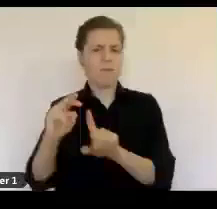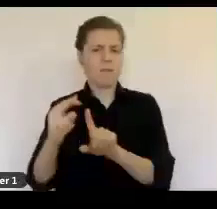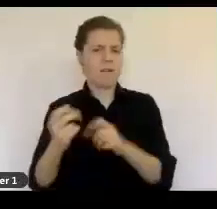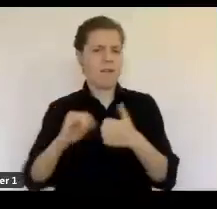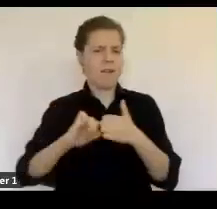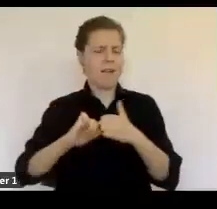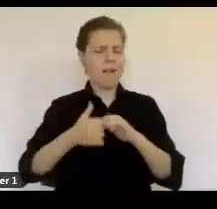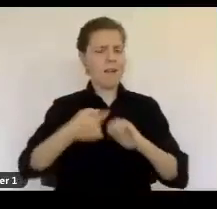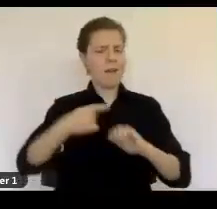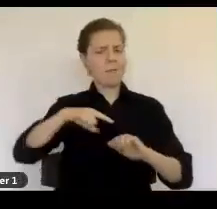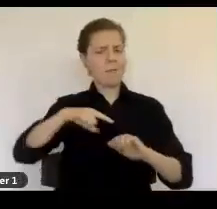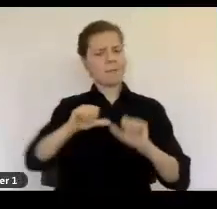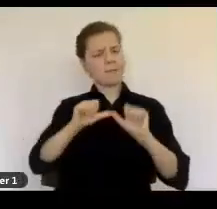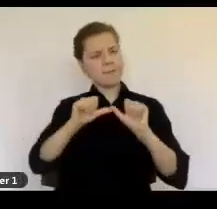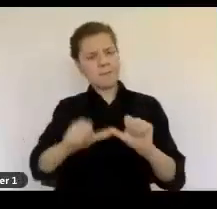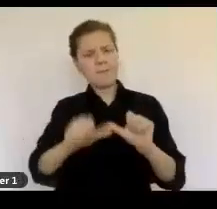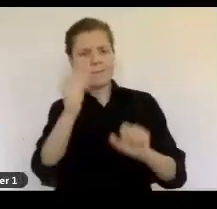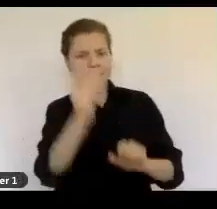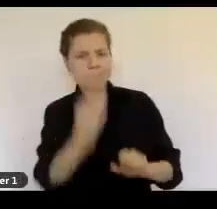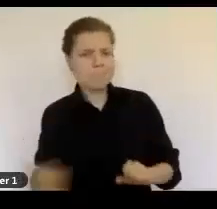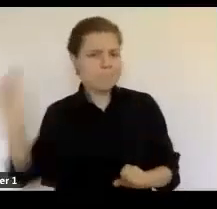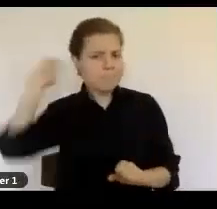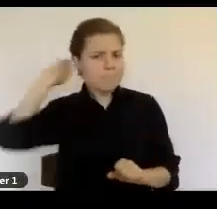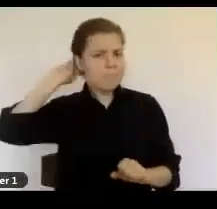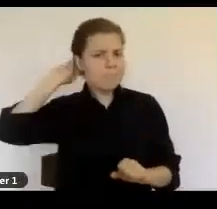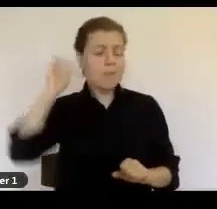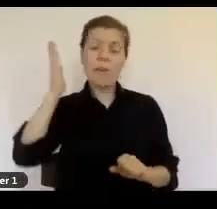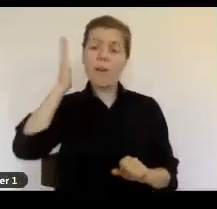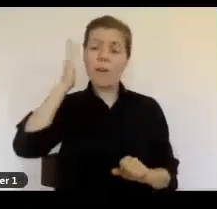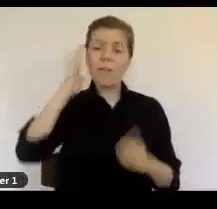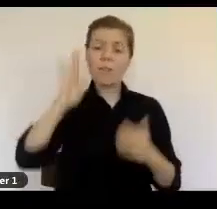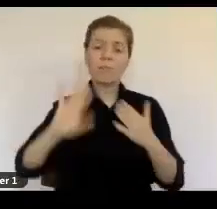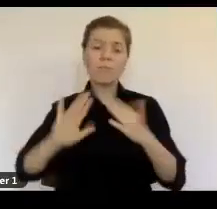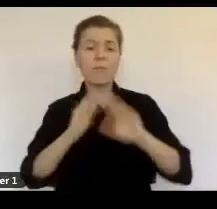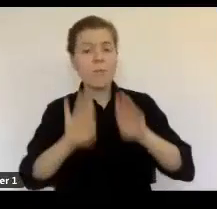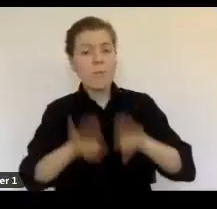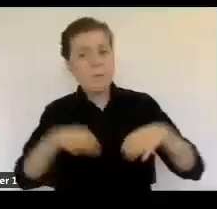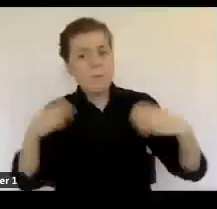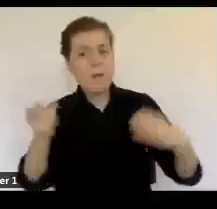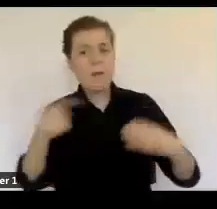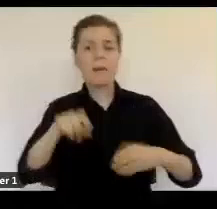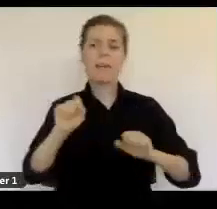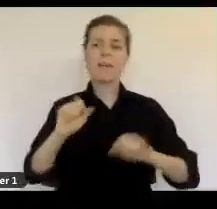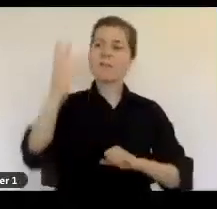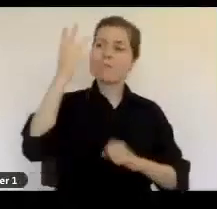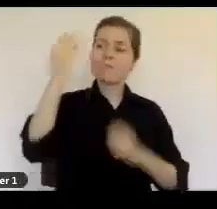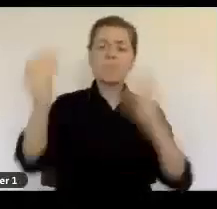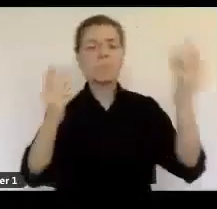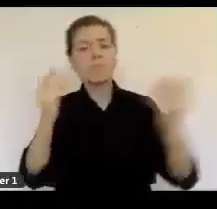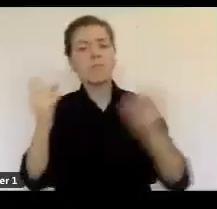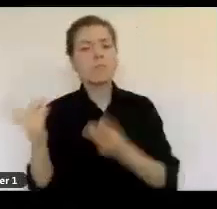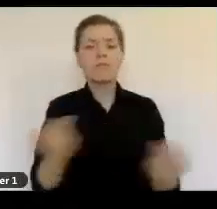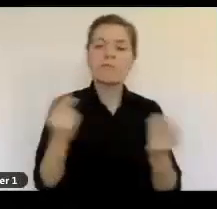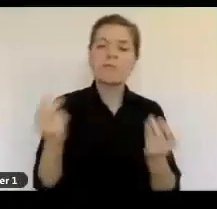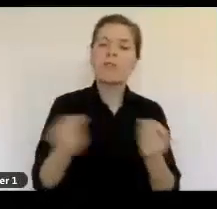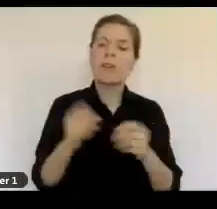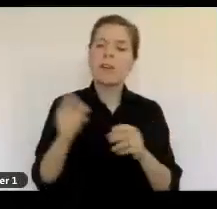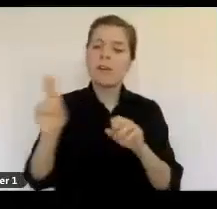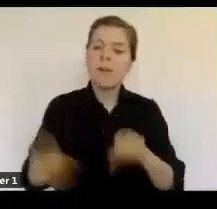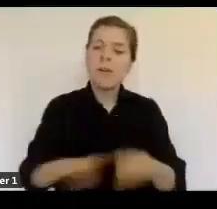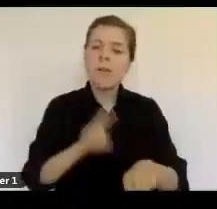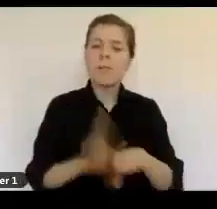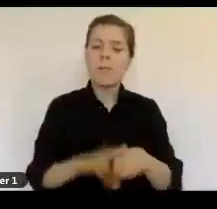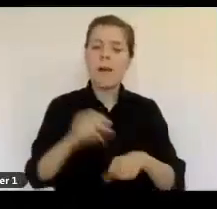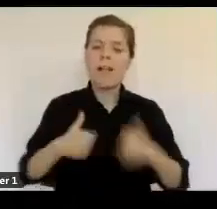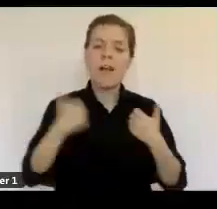haven't moved on it. So from your perspective, how do we keep this on the agenda once we're